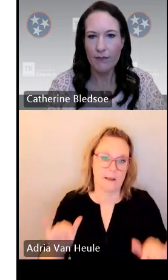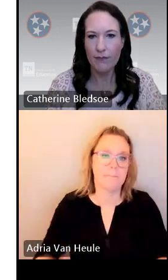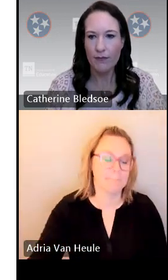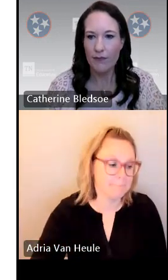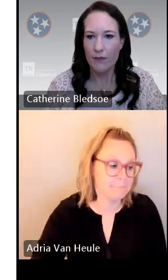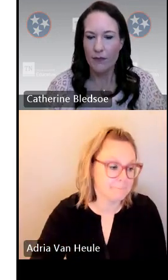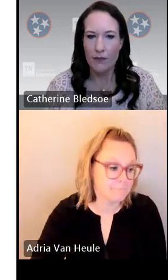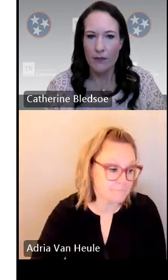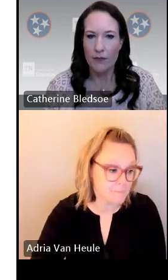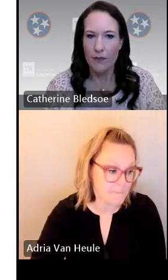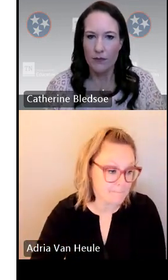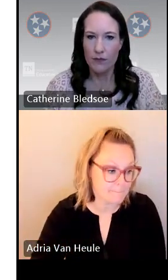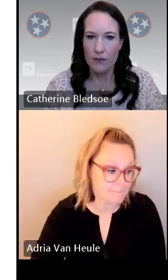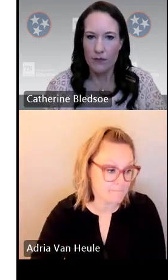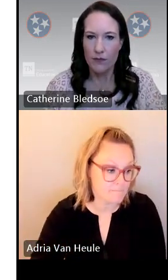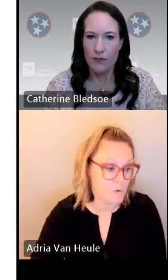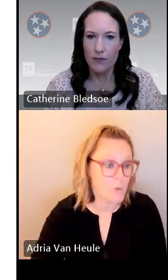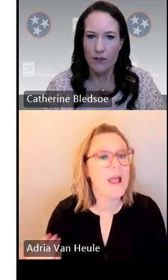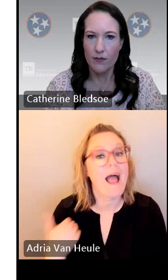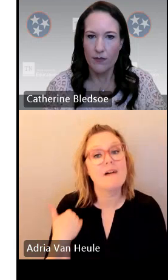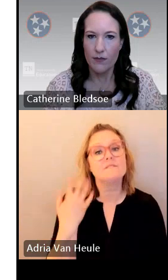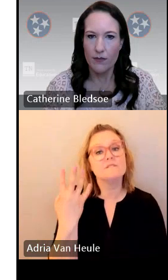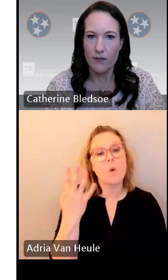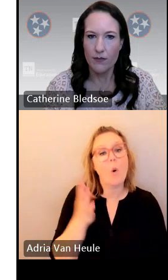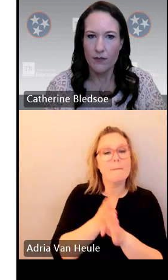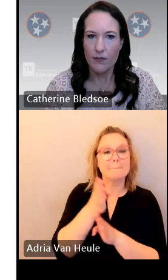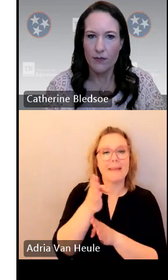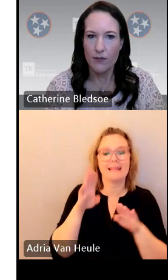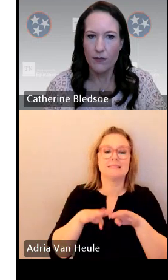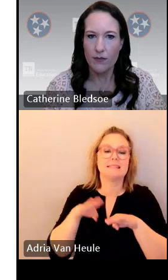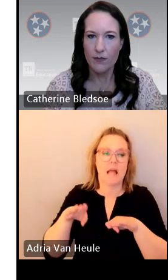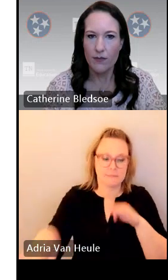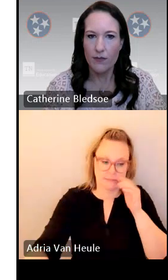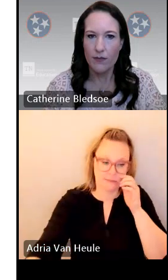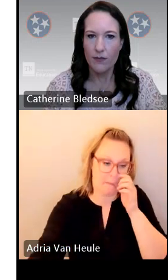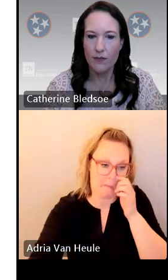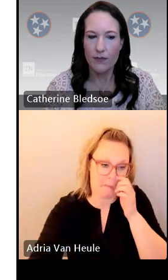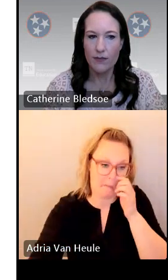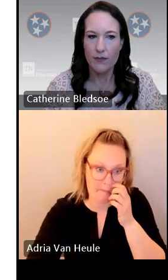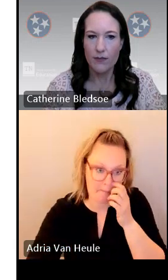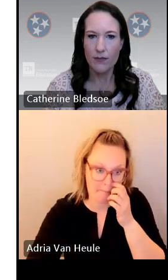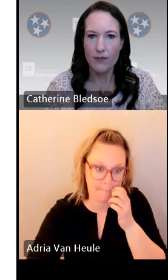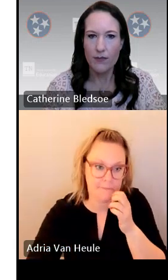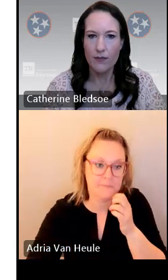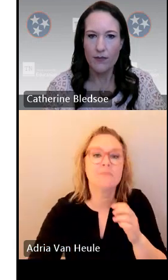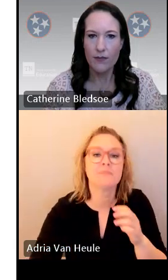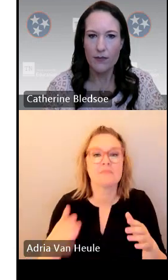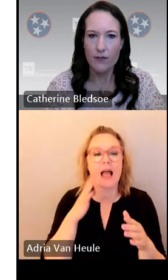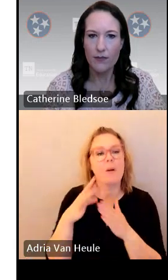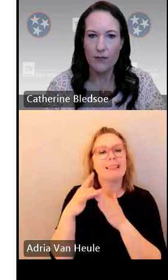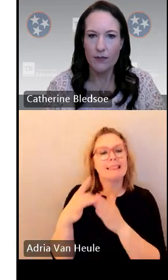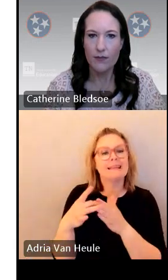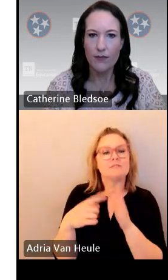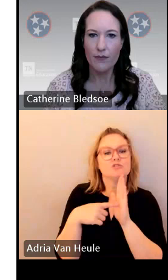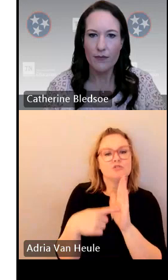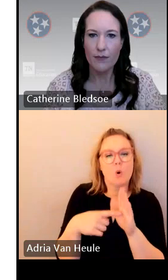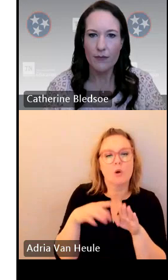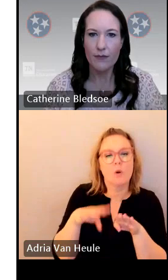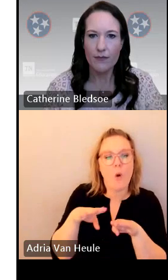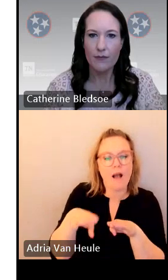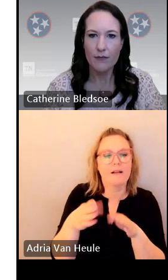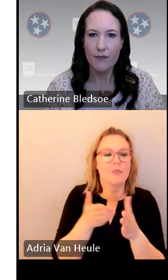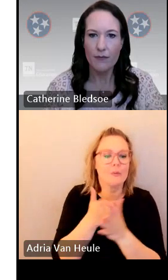So there are kind of 4 main steps to successful survey completion. I'm going to walk you through each of those. This is just a graphic slide,